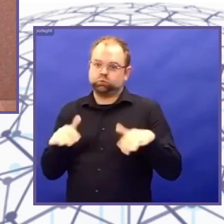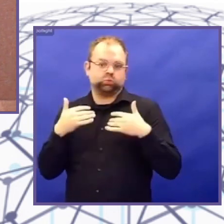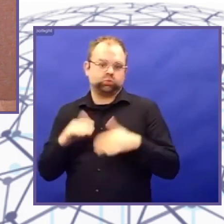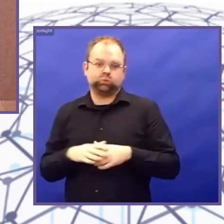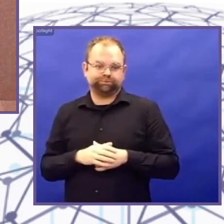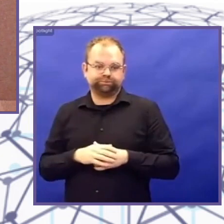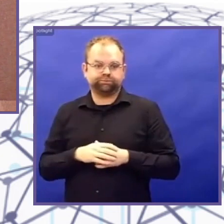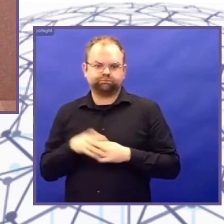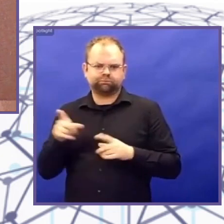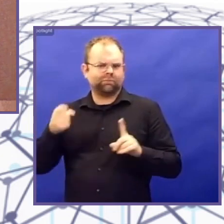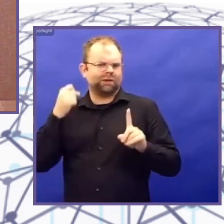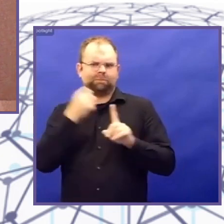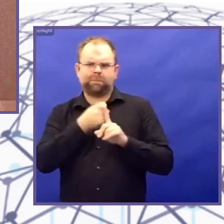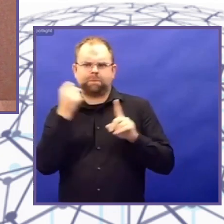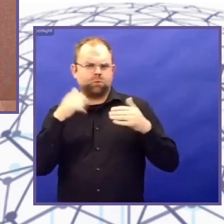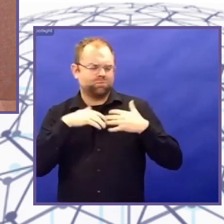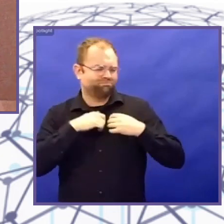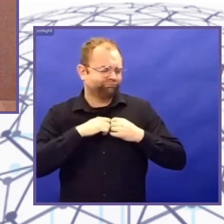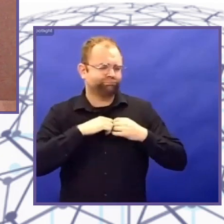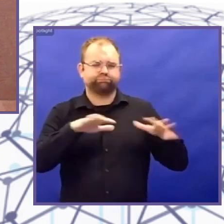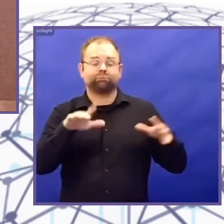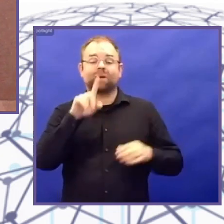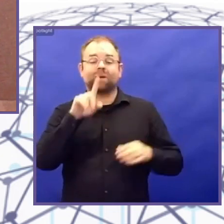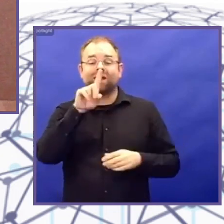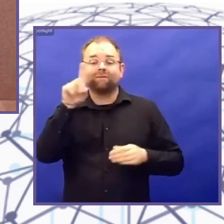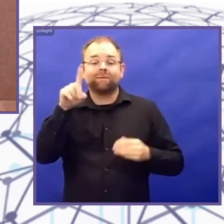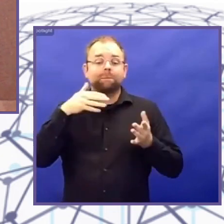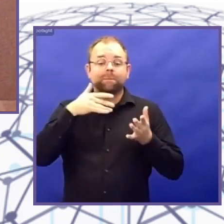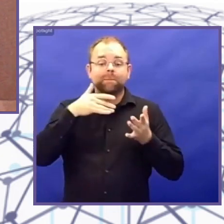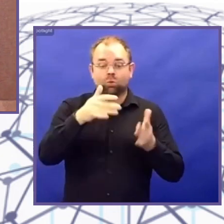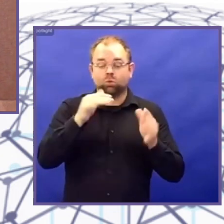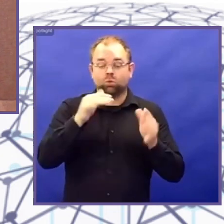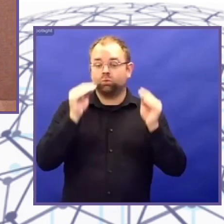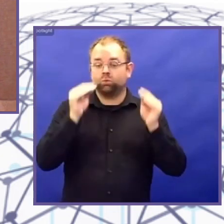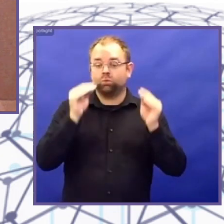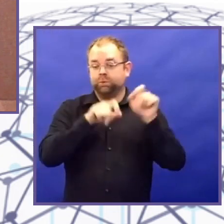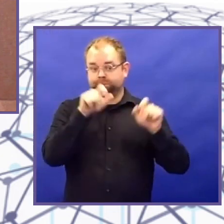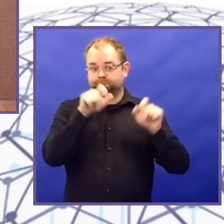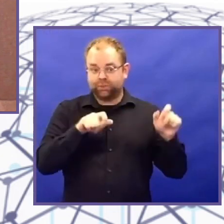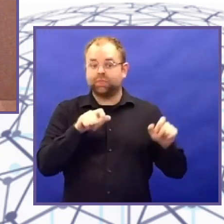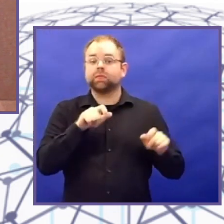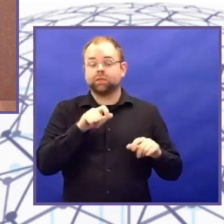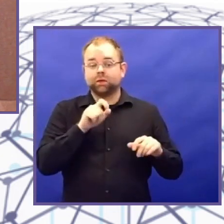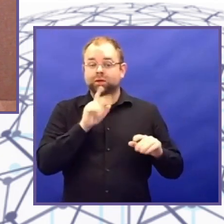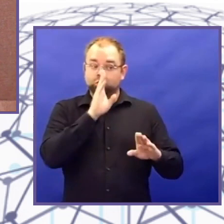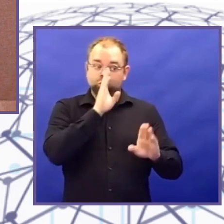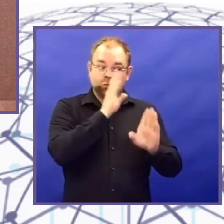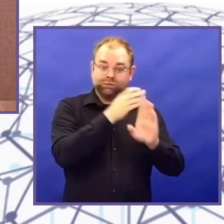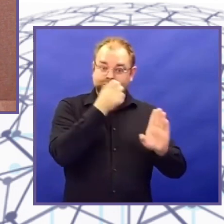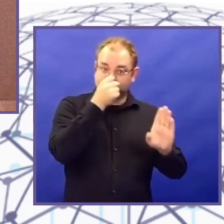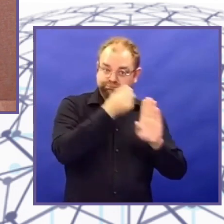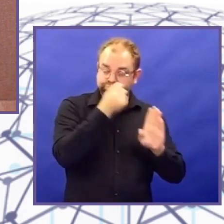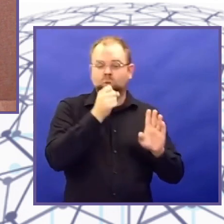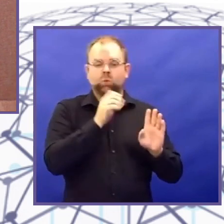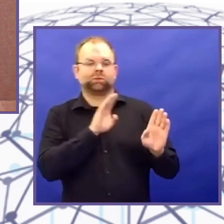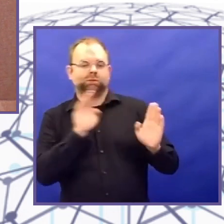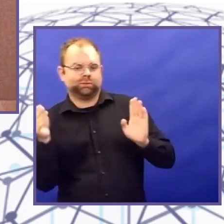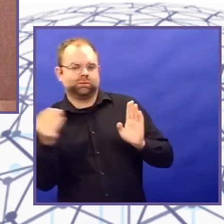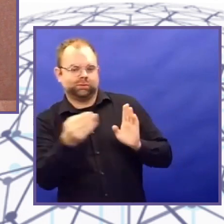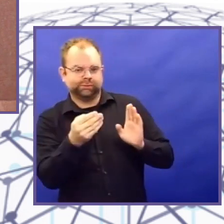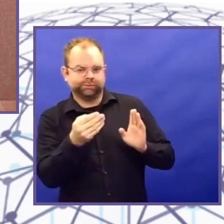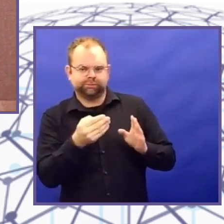on probably for days about country capacity assessments, rapid AT assessments,